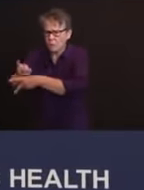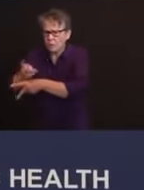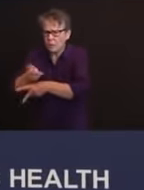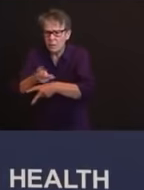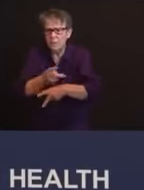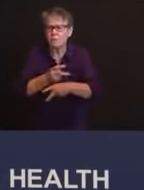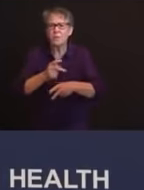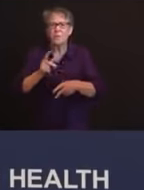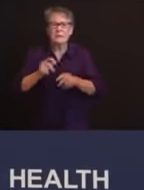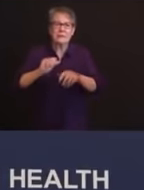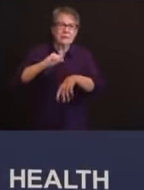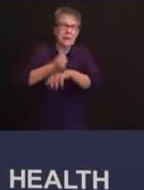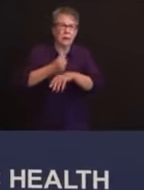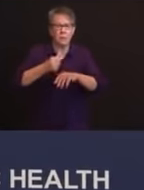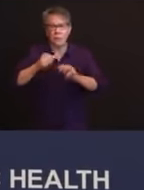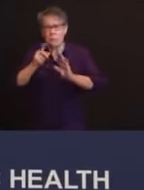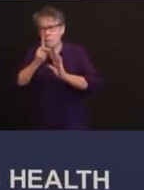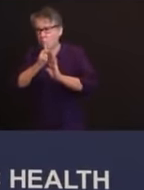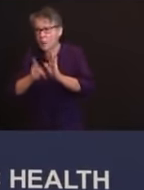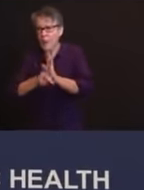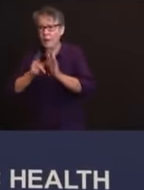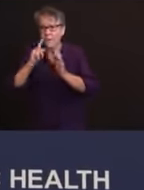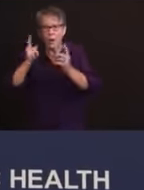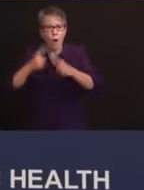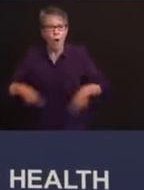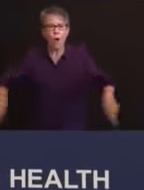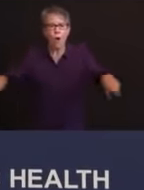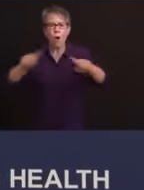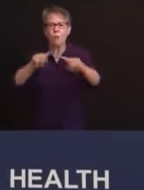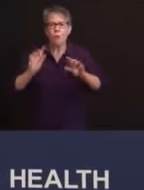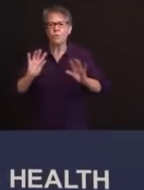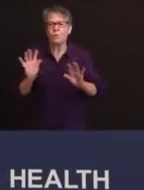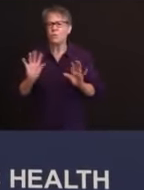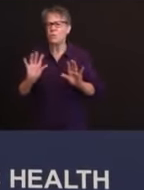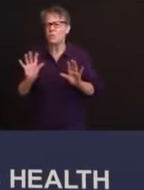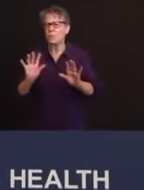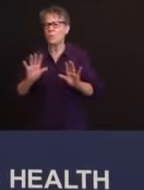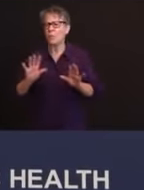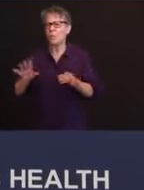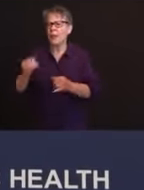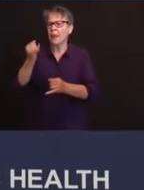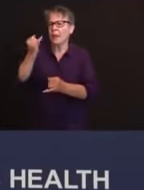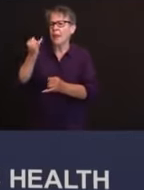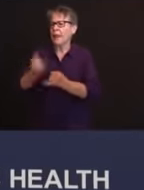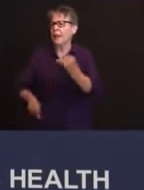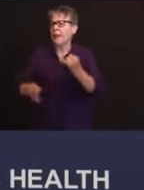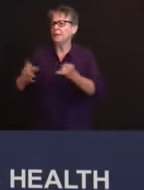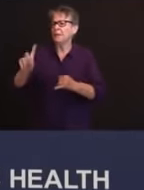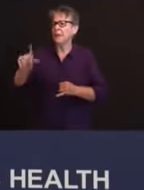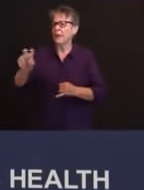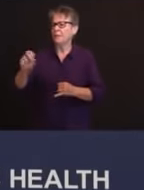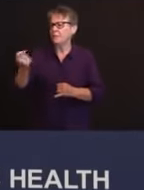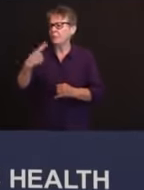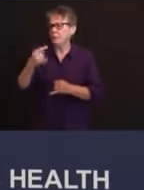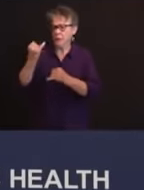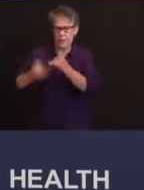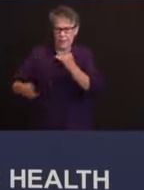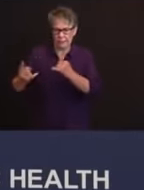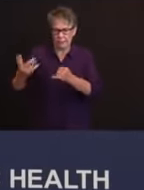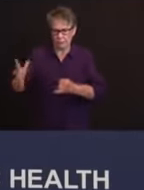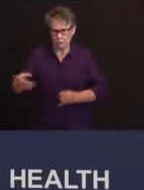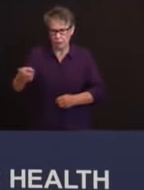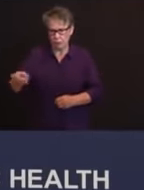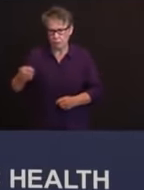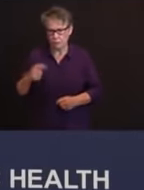making. Thank you for that. Dave, take us home. Thank you, Governor. With all due respect, because this is, I think, is really